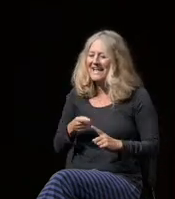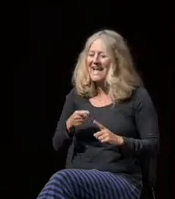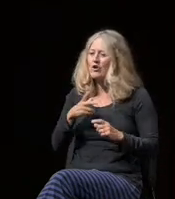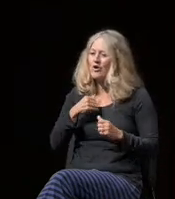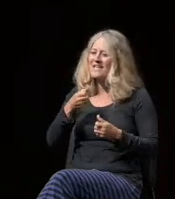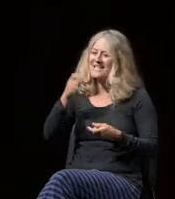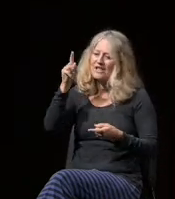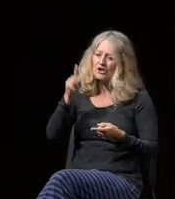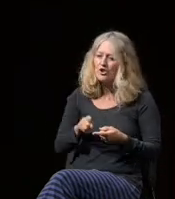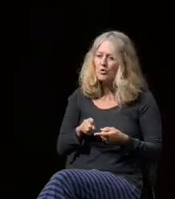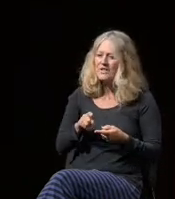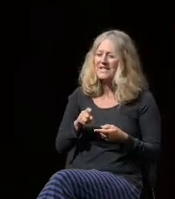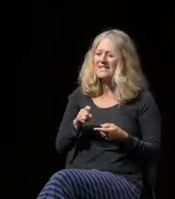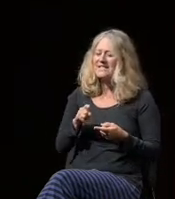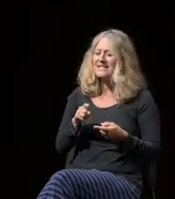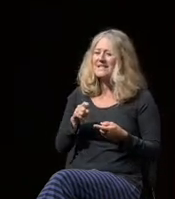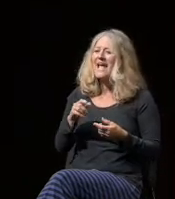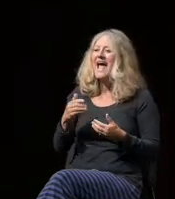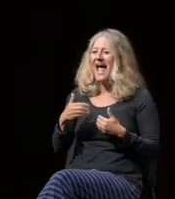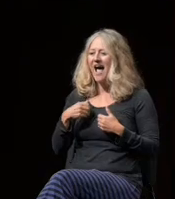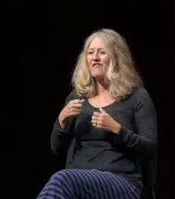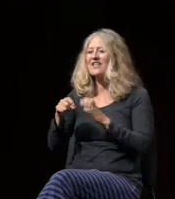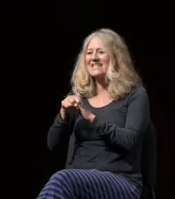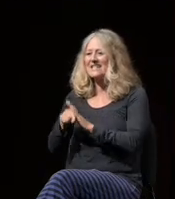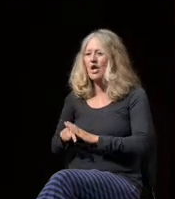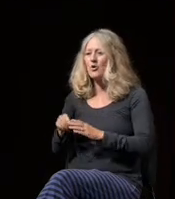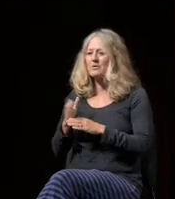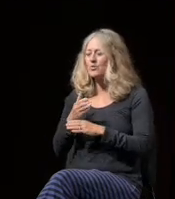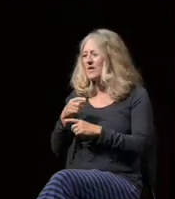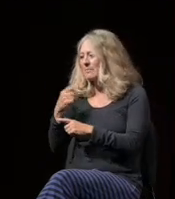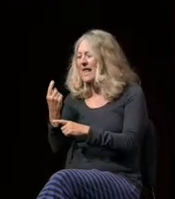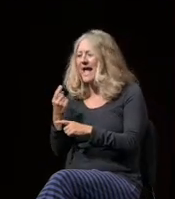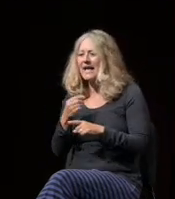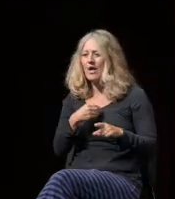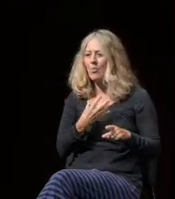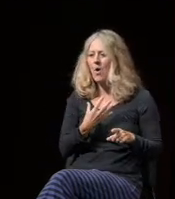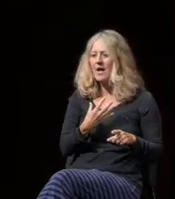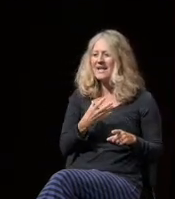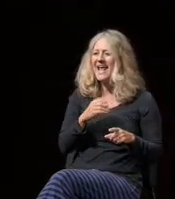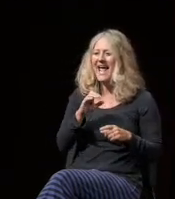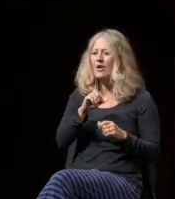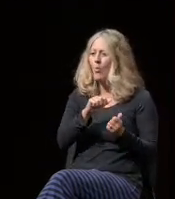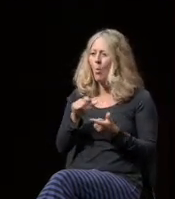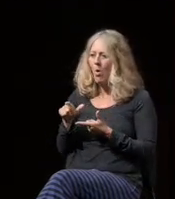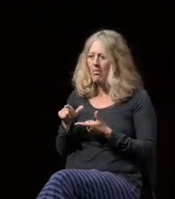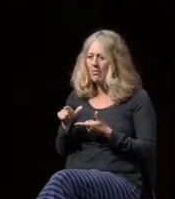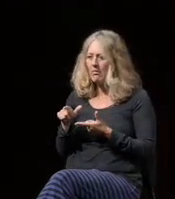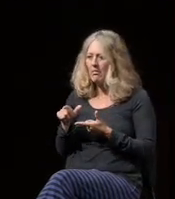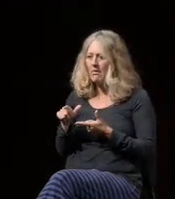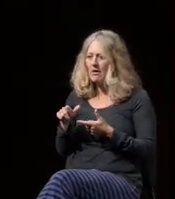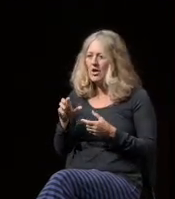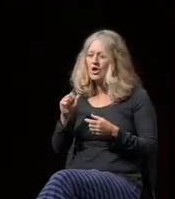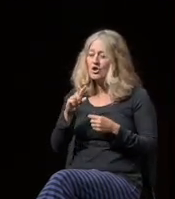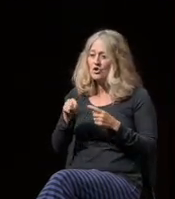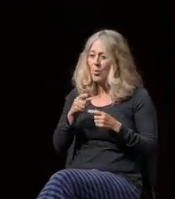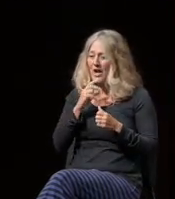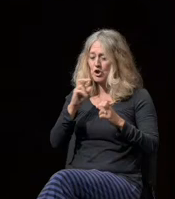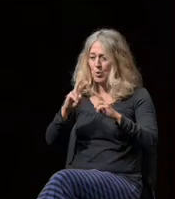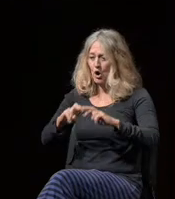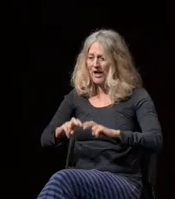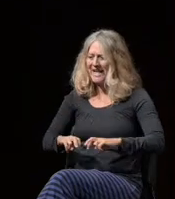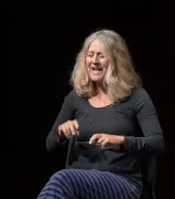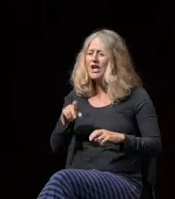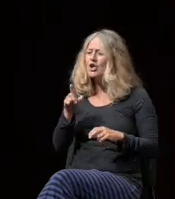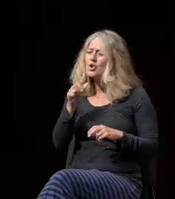decrease or there is a disparity between black and brown students and white students. But when you look at that, instead of